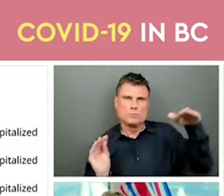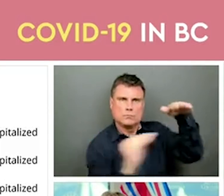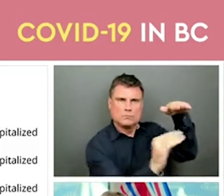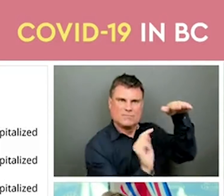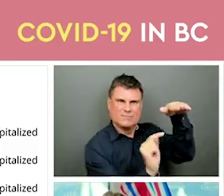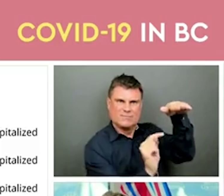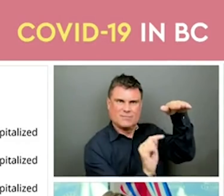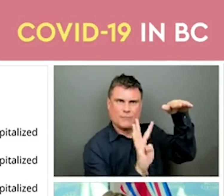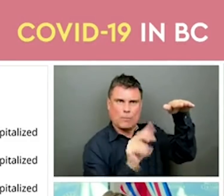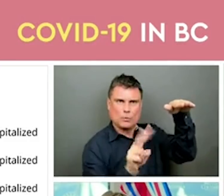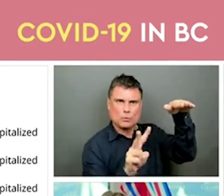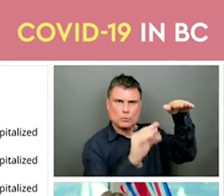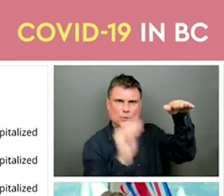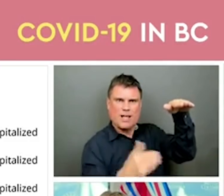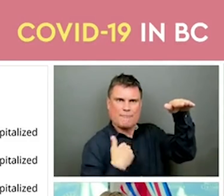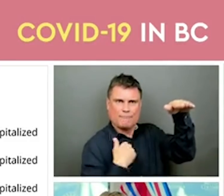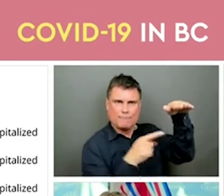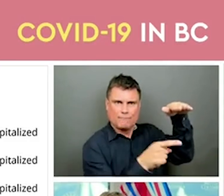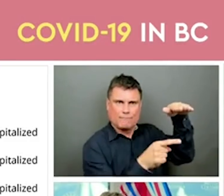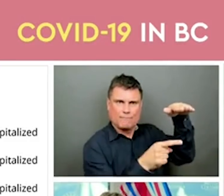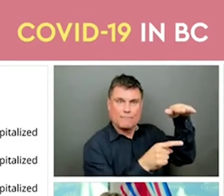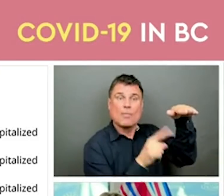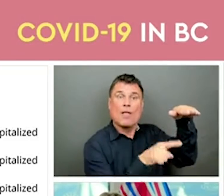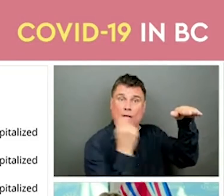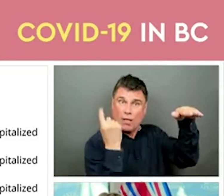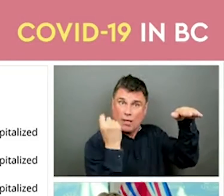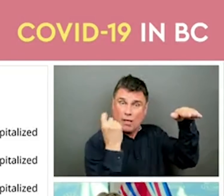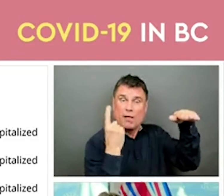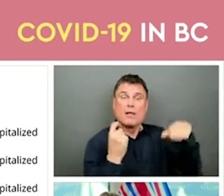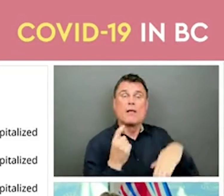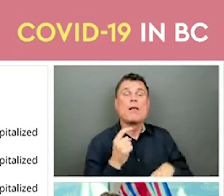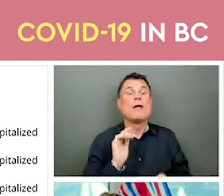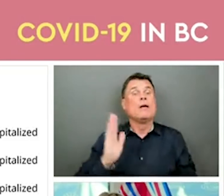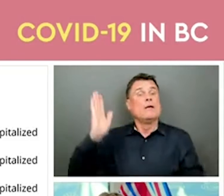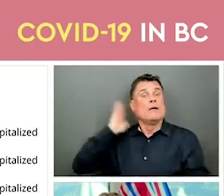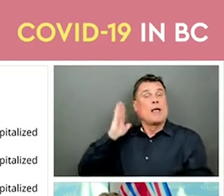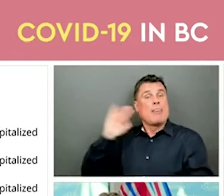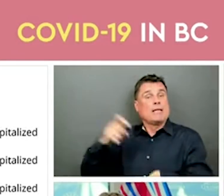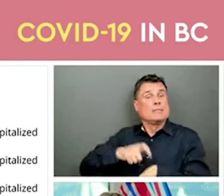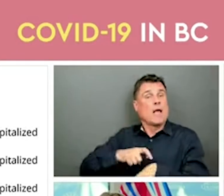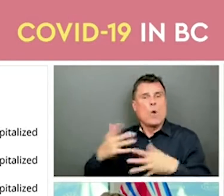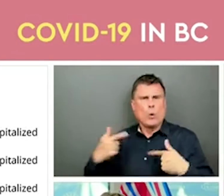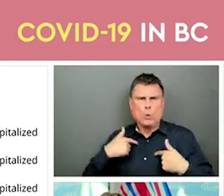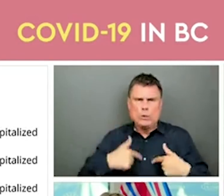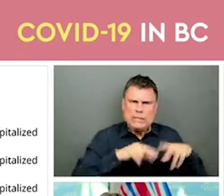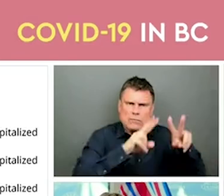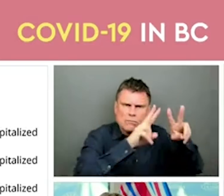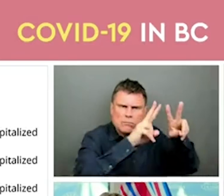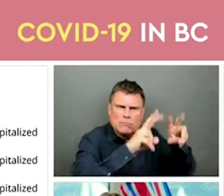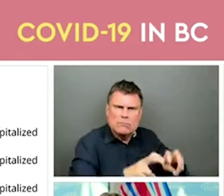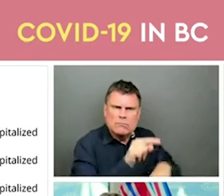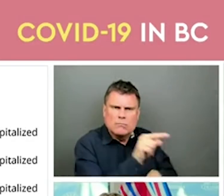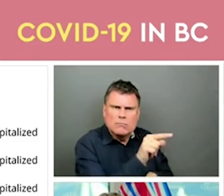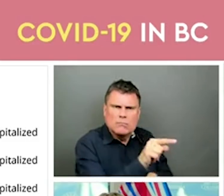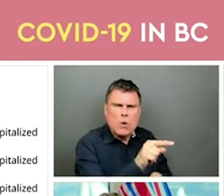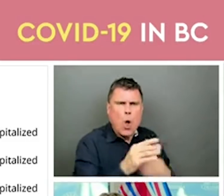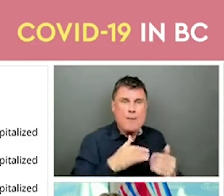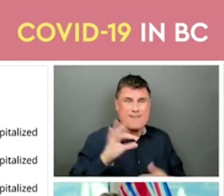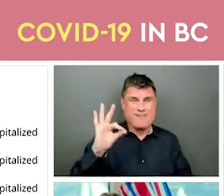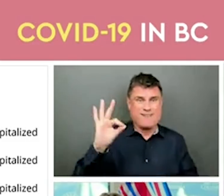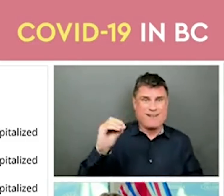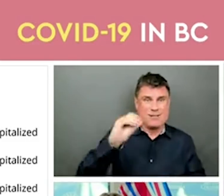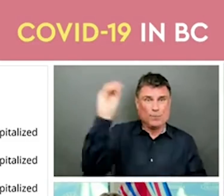sequence positive, so this is at the time where we were doing sequencing of the high proportion, close to 90%,